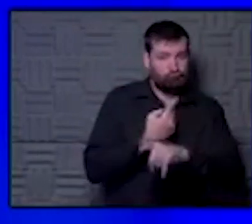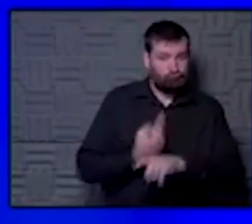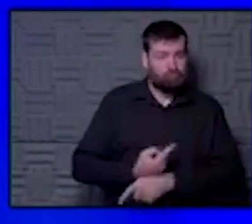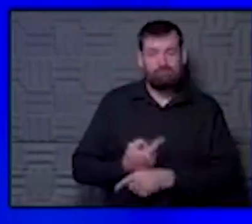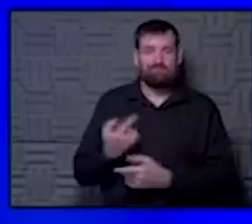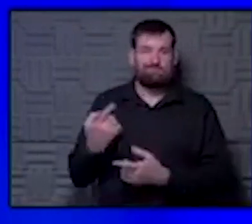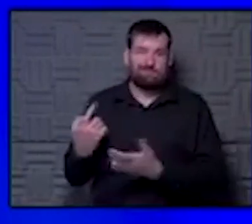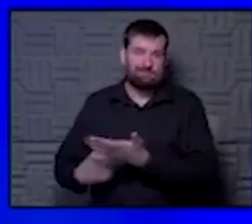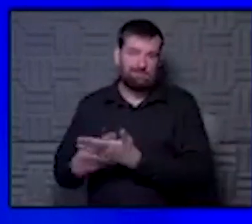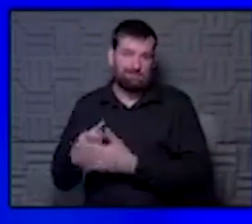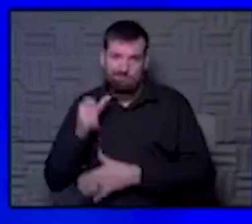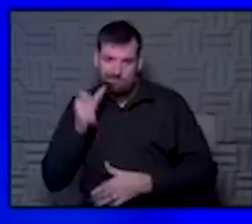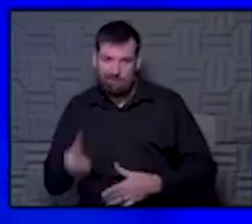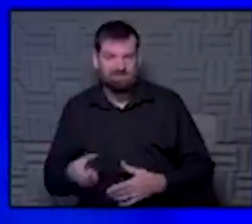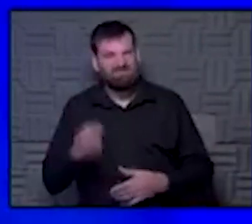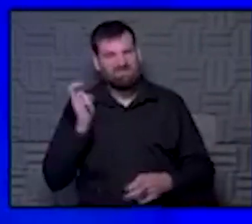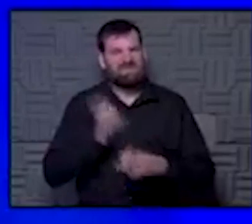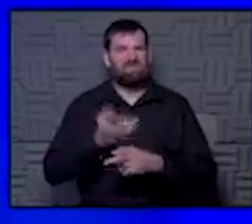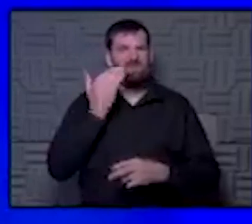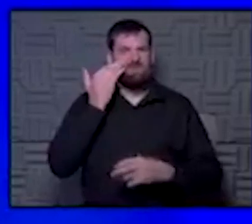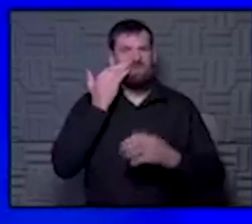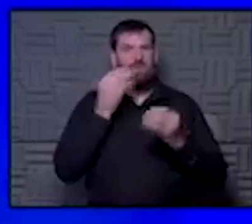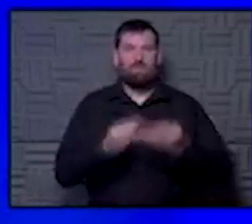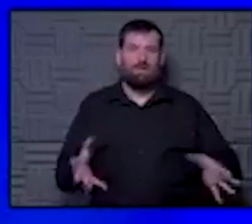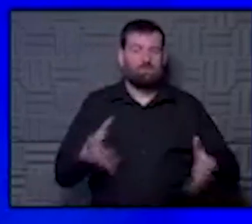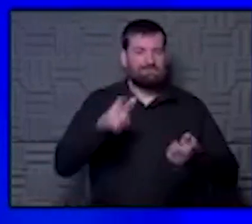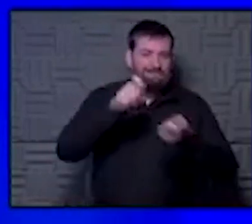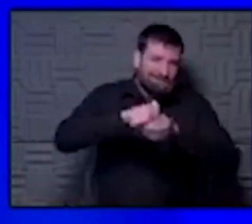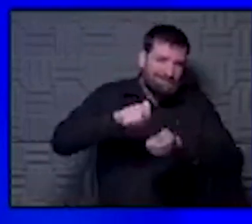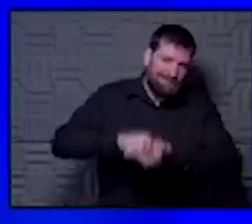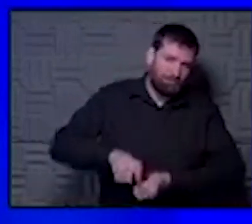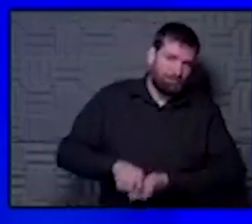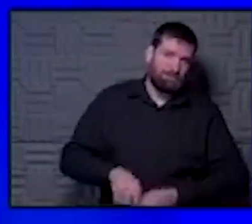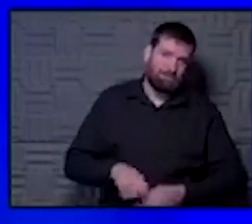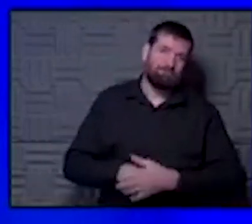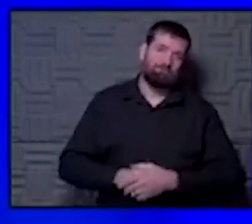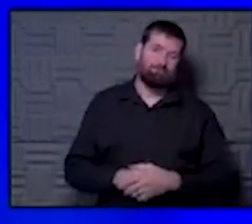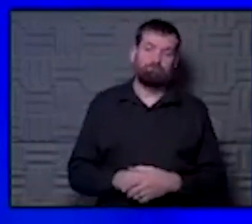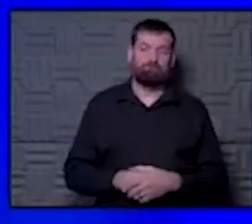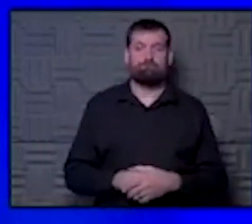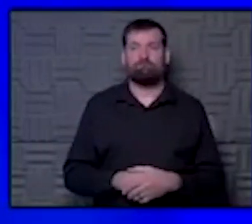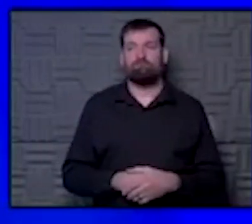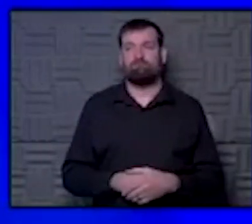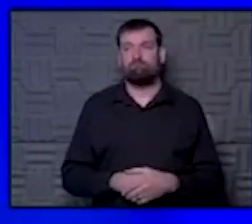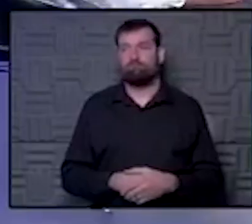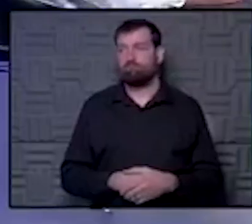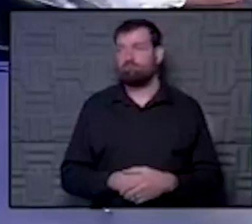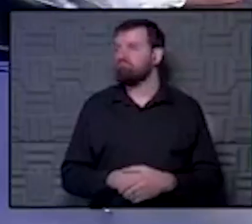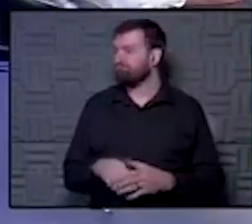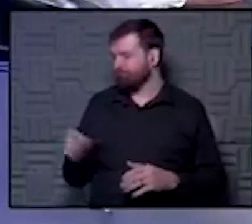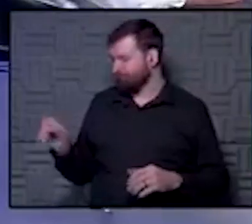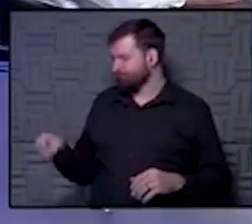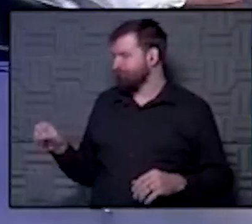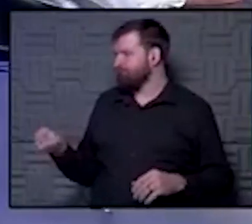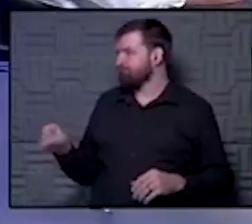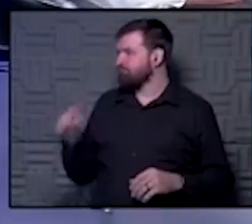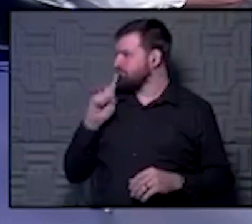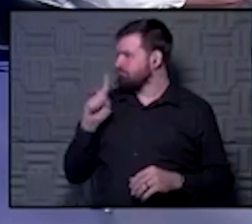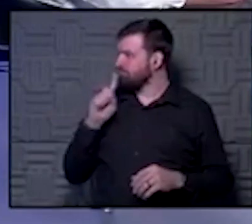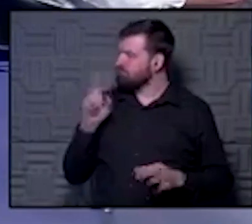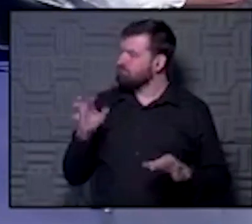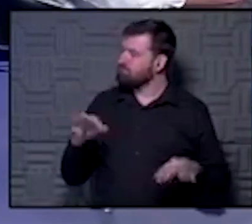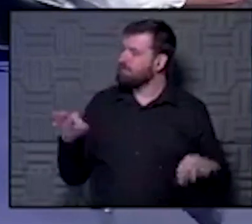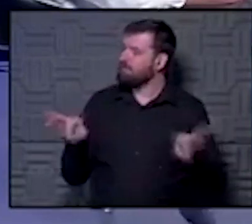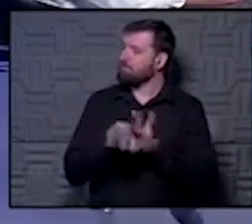they aren't, and it's really difficult to know without knowing the specific details of those congregations. Yeah, and I think the real key is that